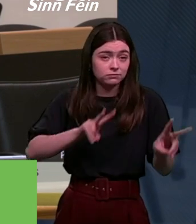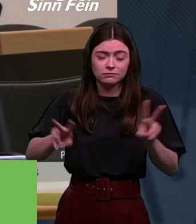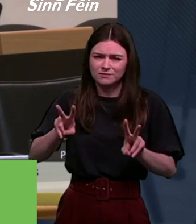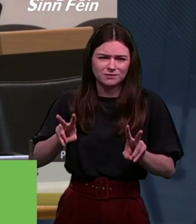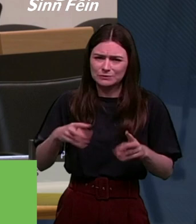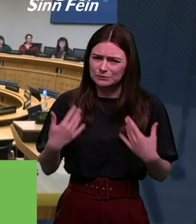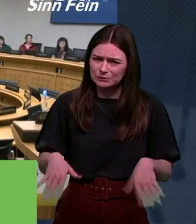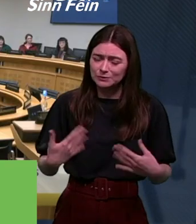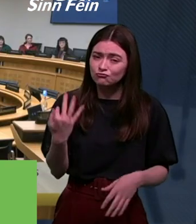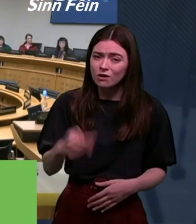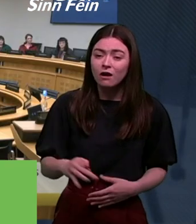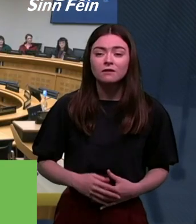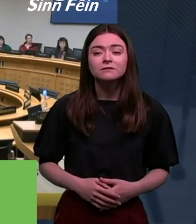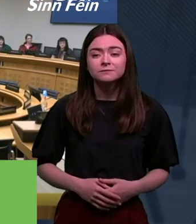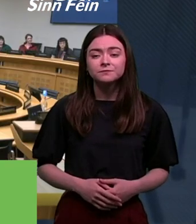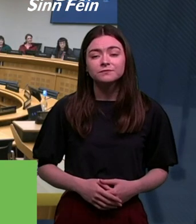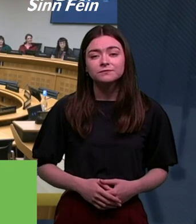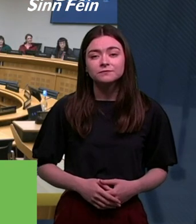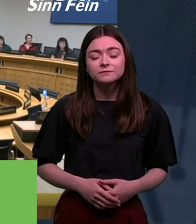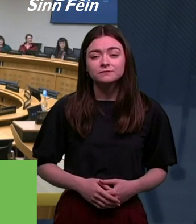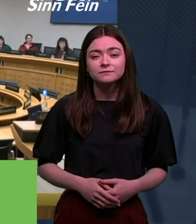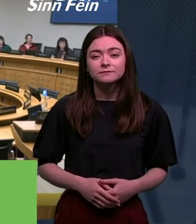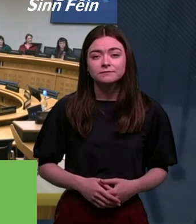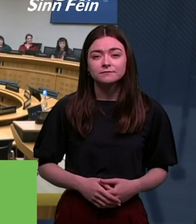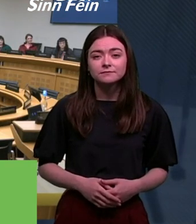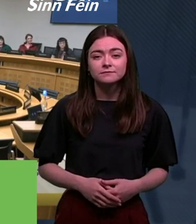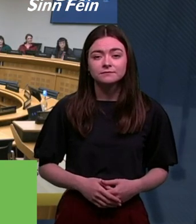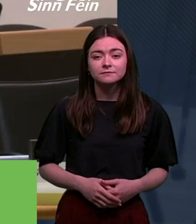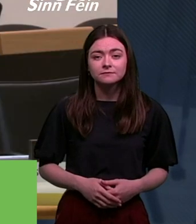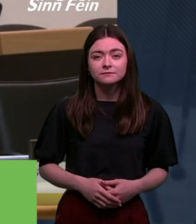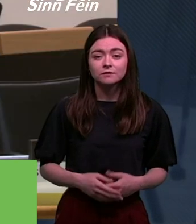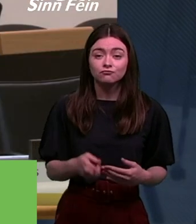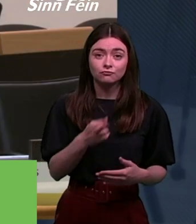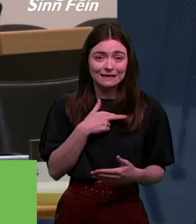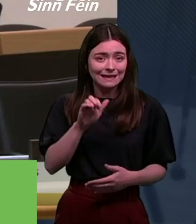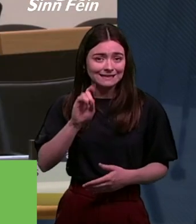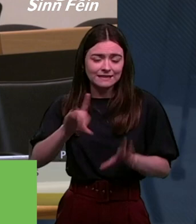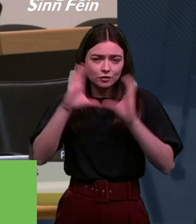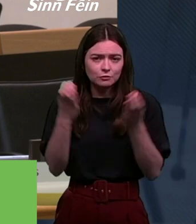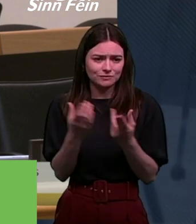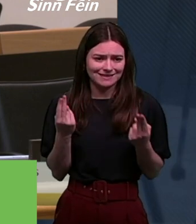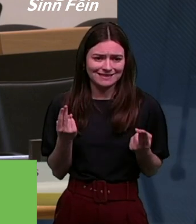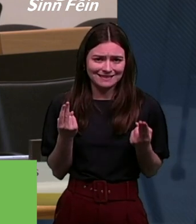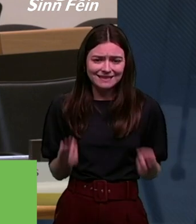wrong. So I suppose that's my concern. I think the autistic community have to be convinced